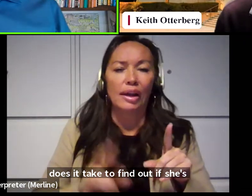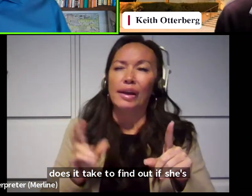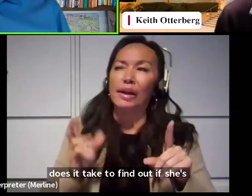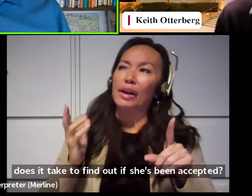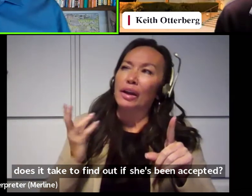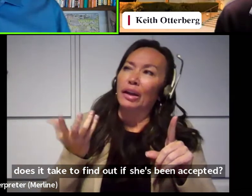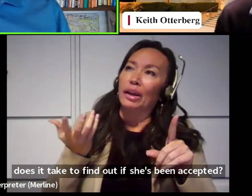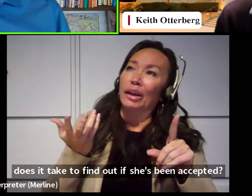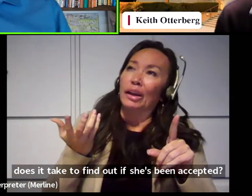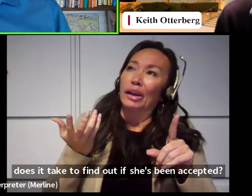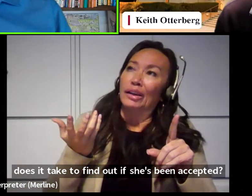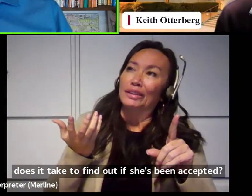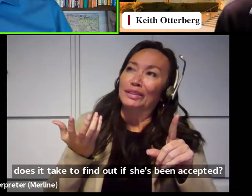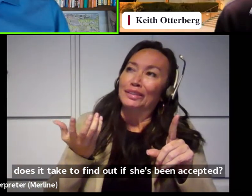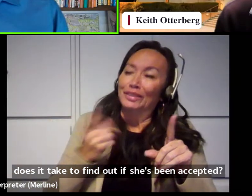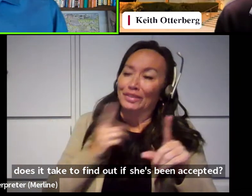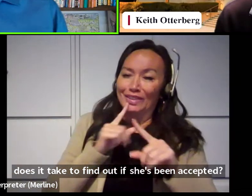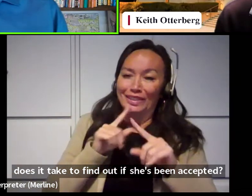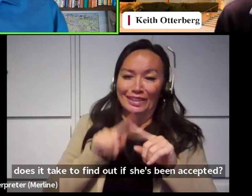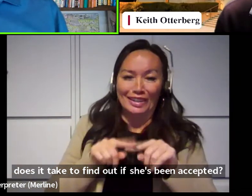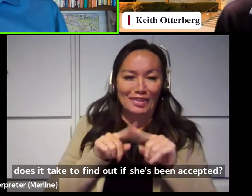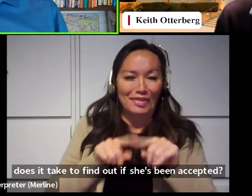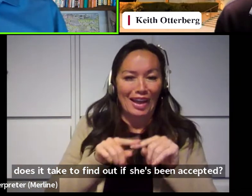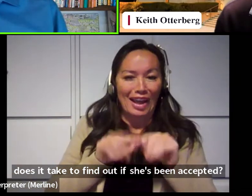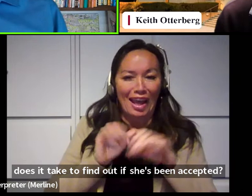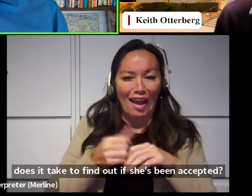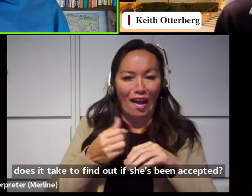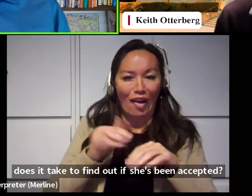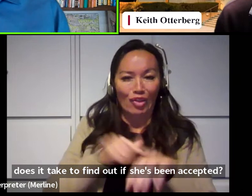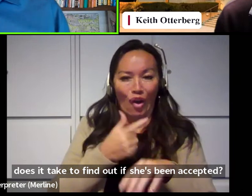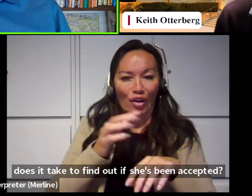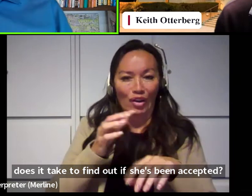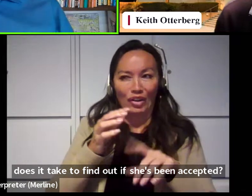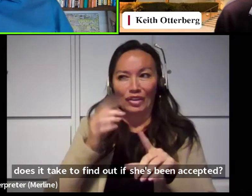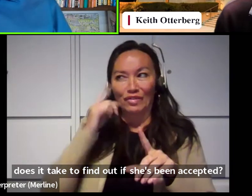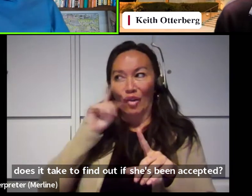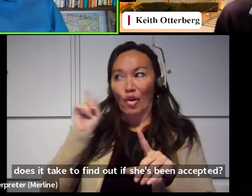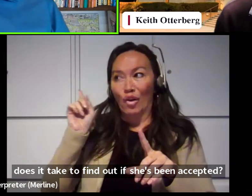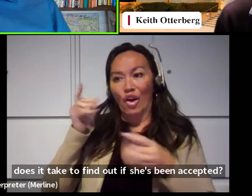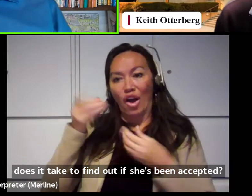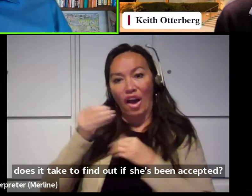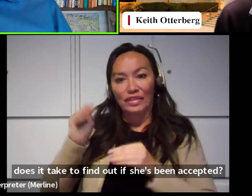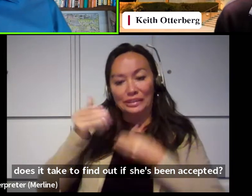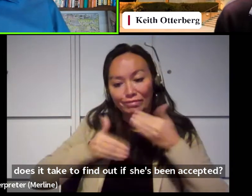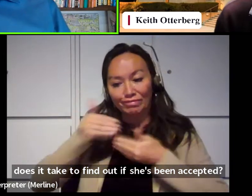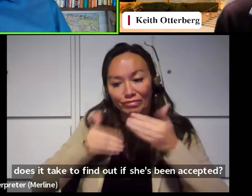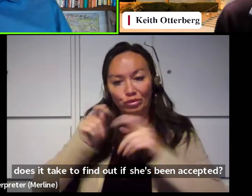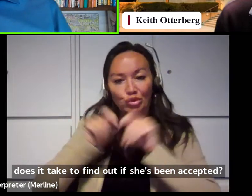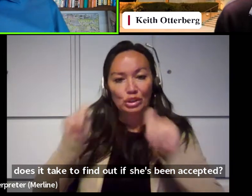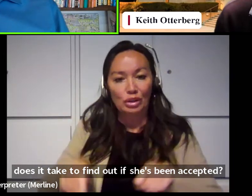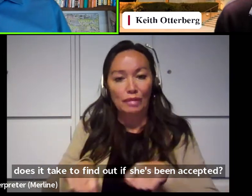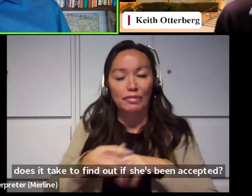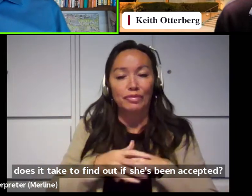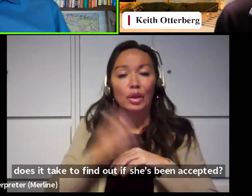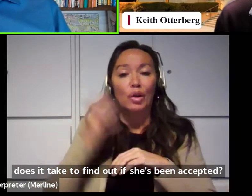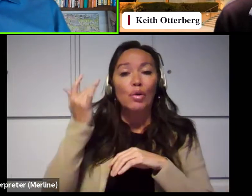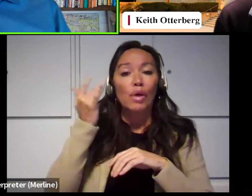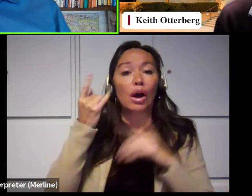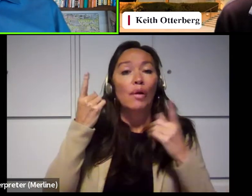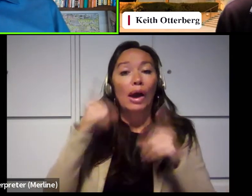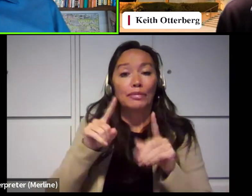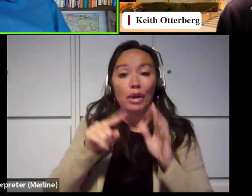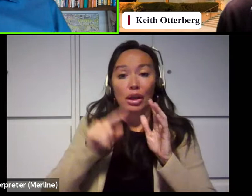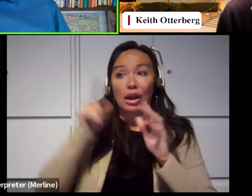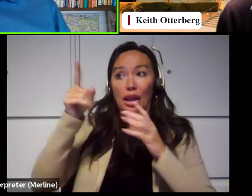It really depends on how long it takes them to process the transcript. What happens is once the